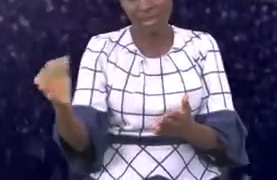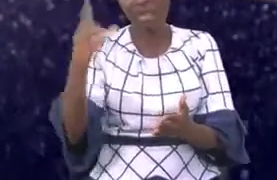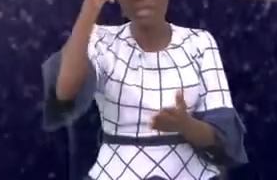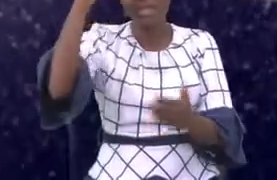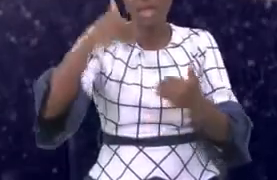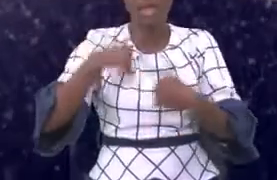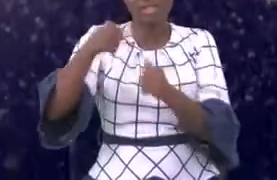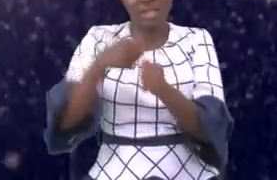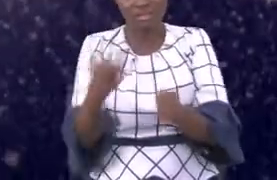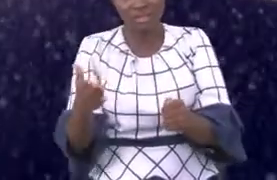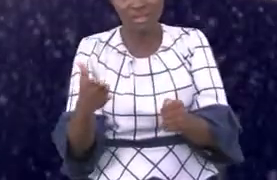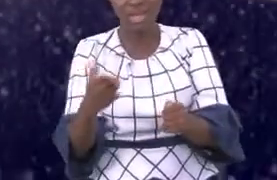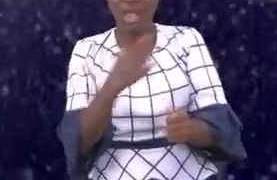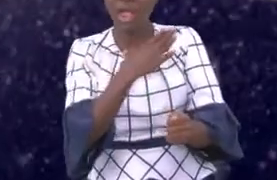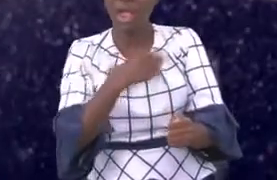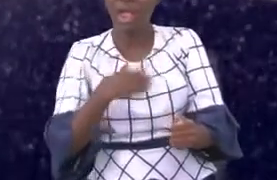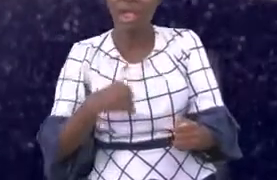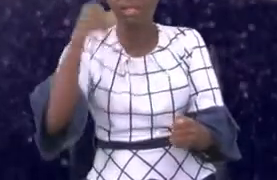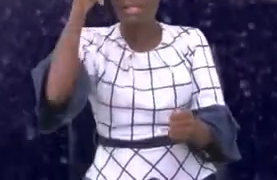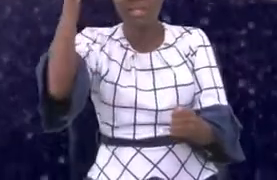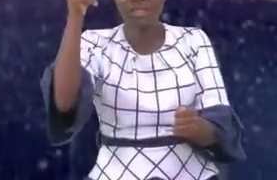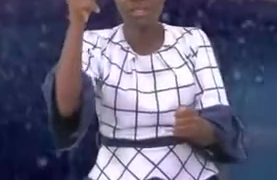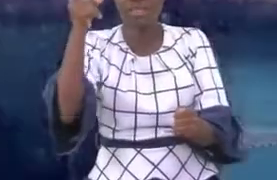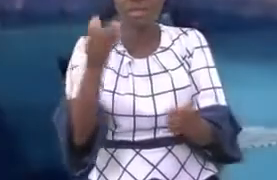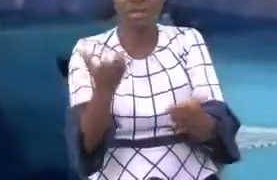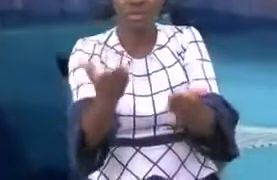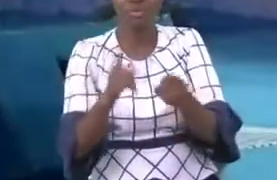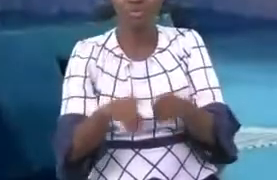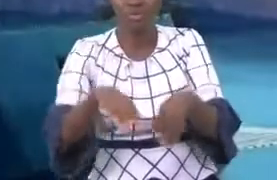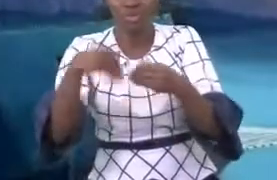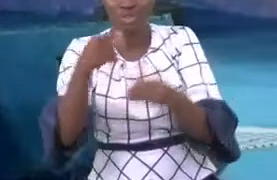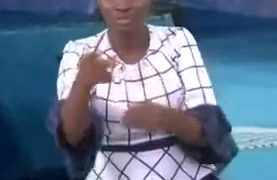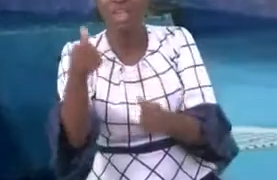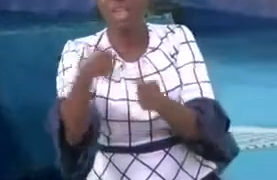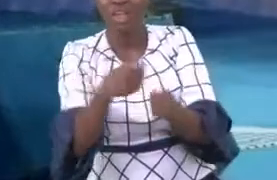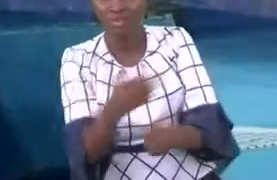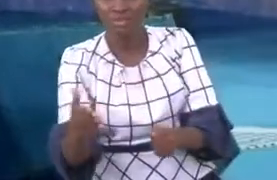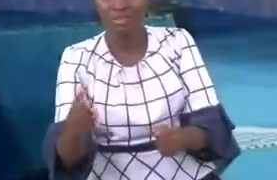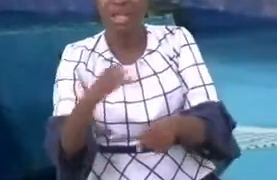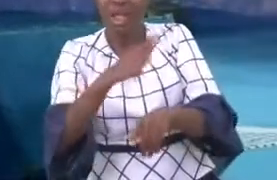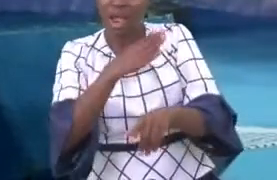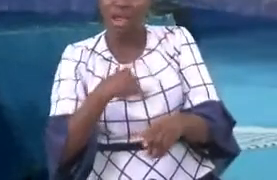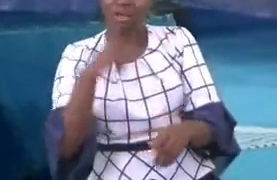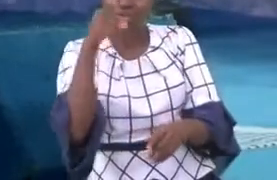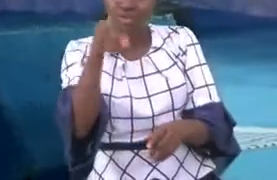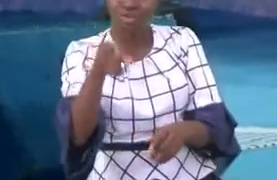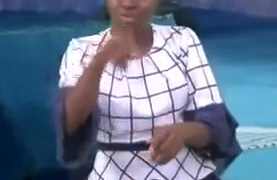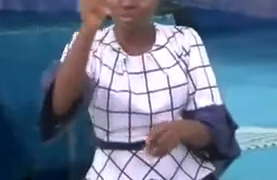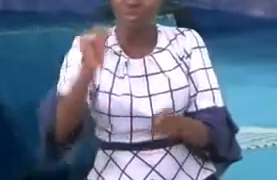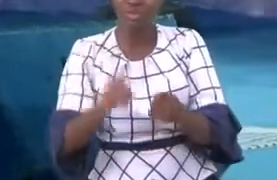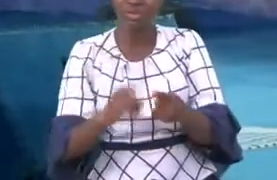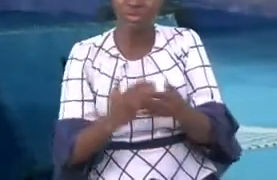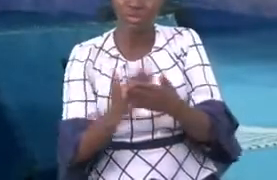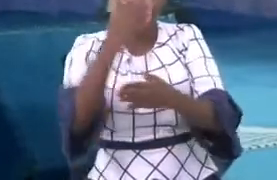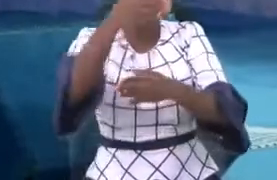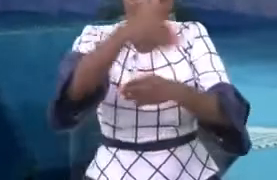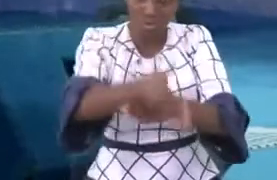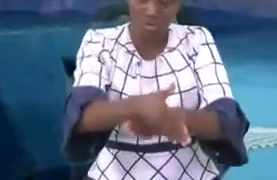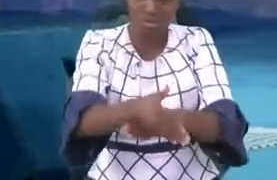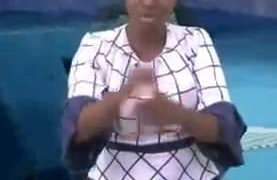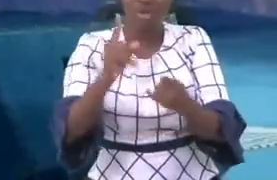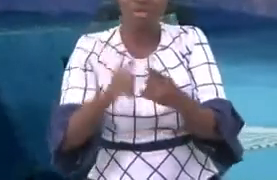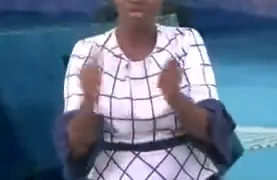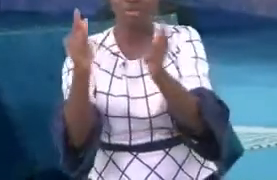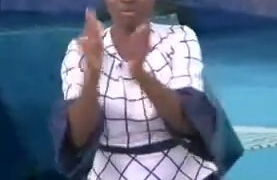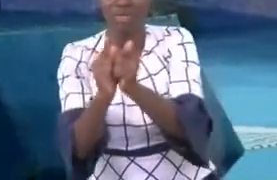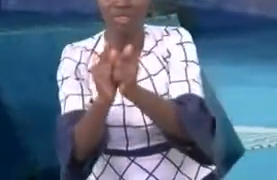and get to him. And there's a big gulf, chasm, a deep, deep ditch that